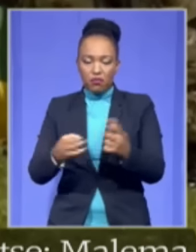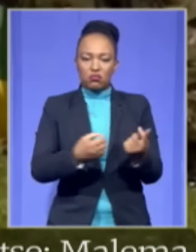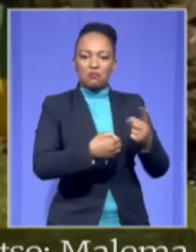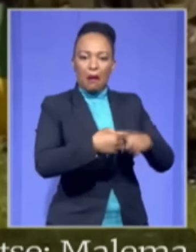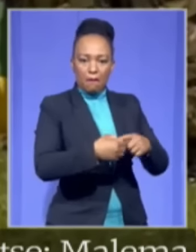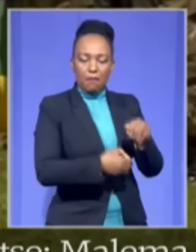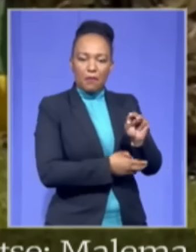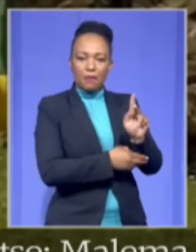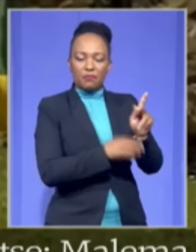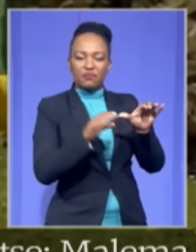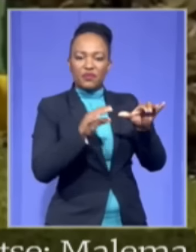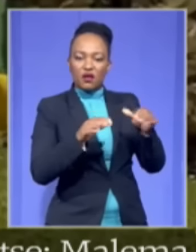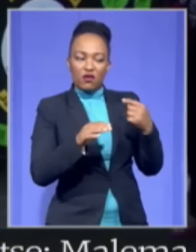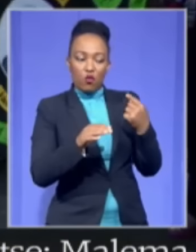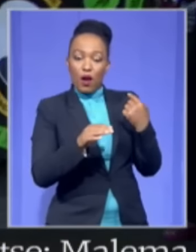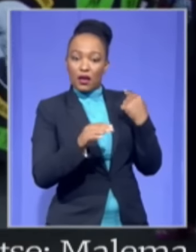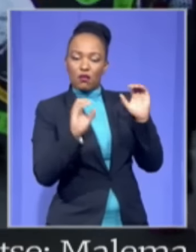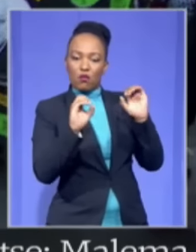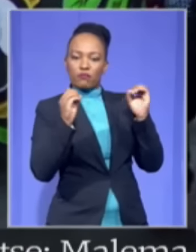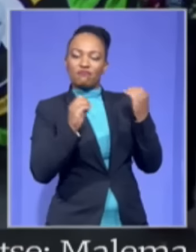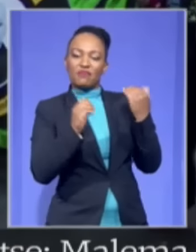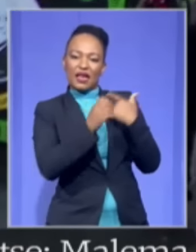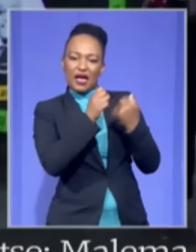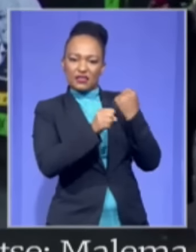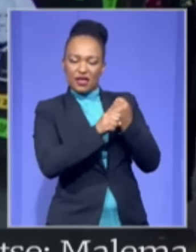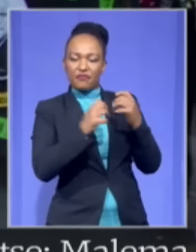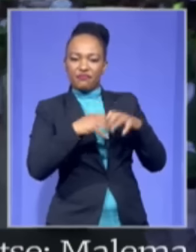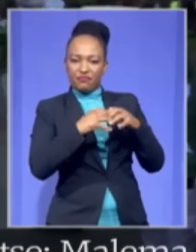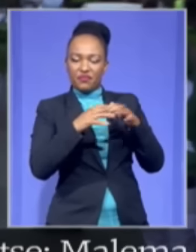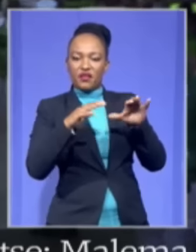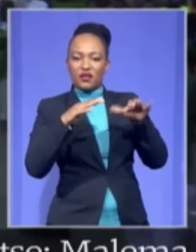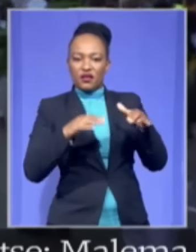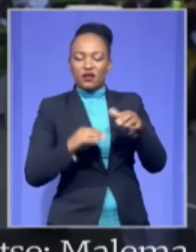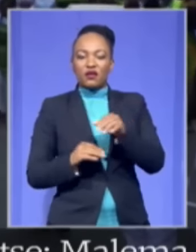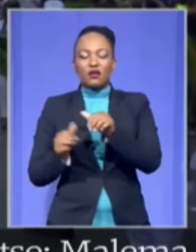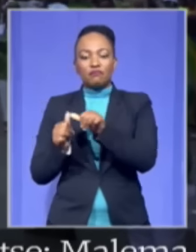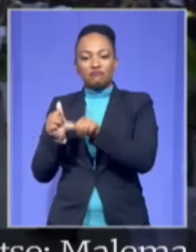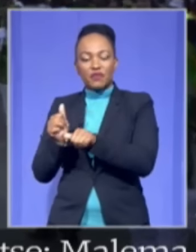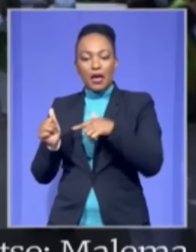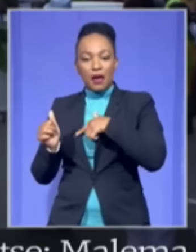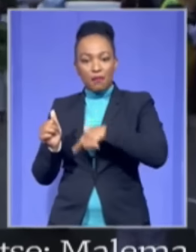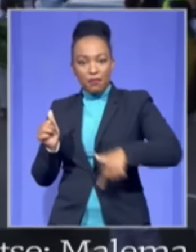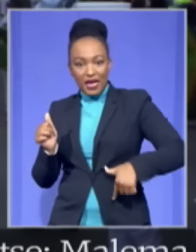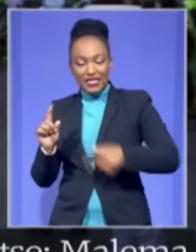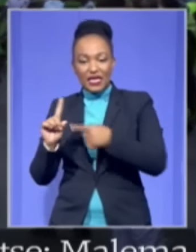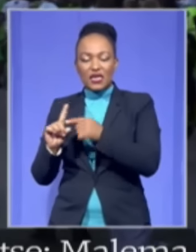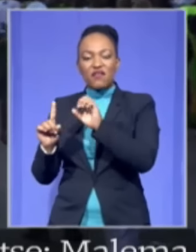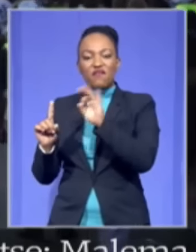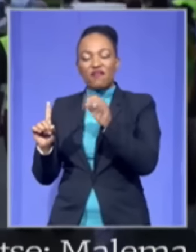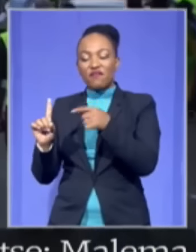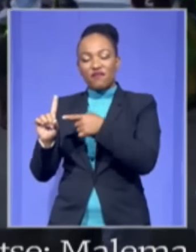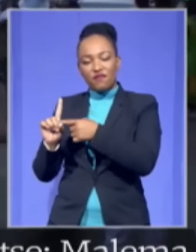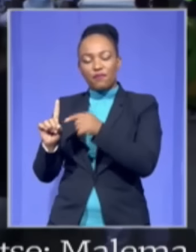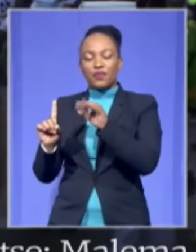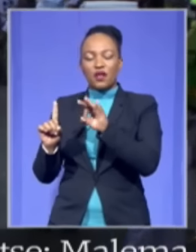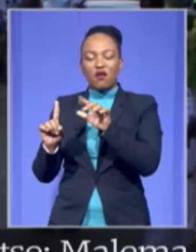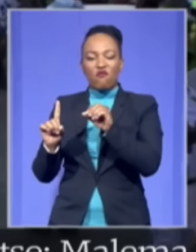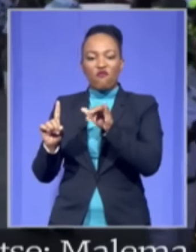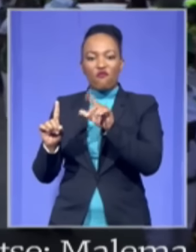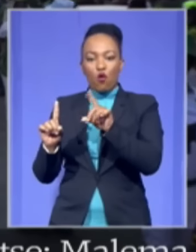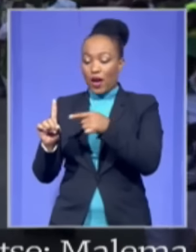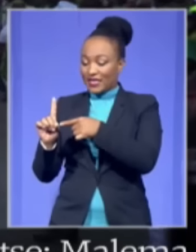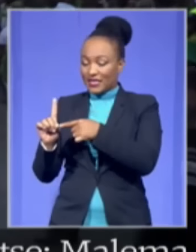leno le tlhomiwa ngogola. Ka Phatwe motlatsa presidente wa EFF Floyd Shivambu o kgaogane le EFF go nna morulaganyi